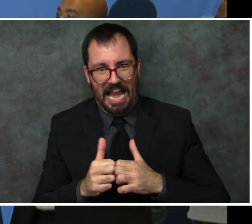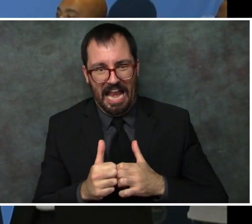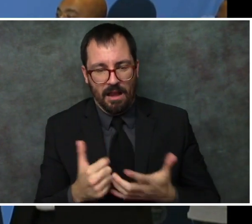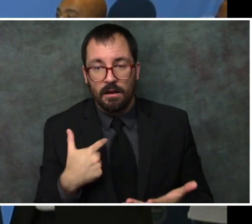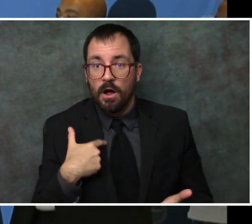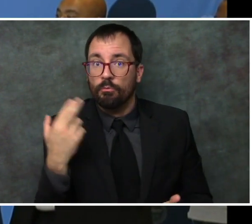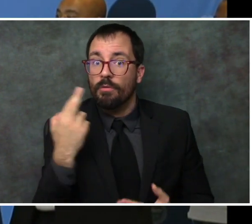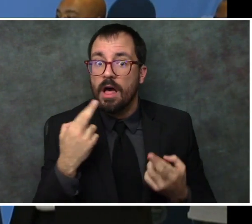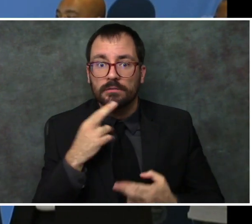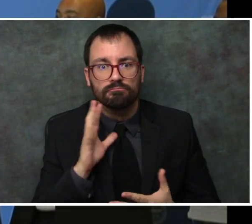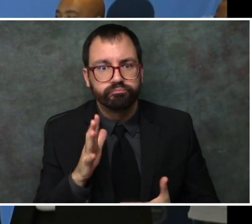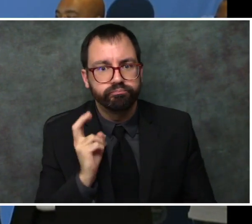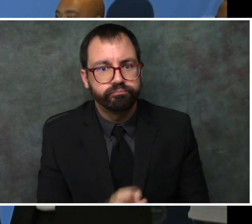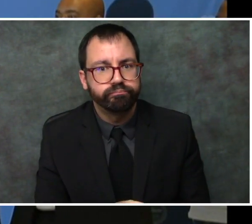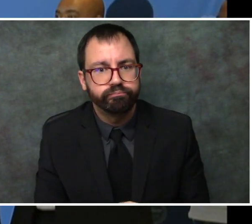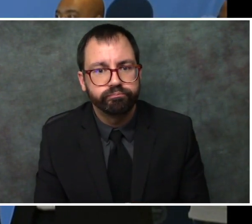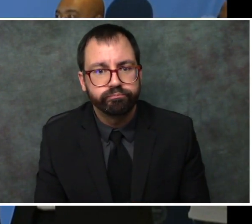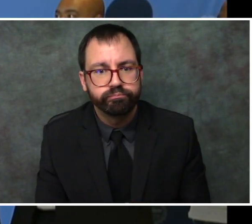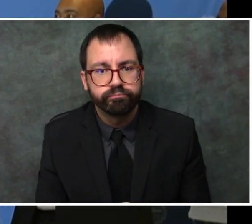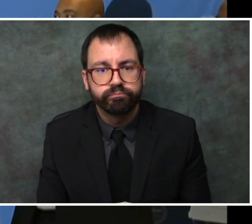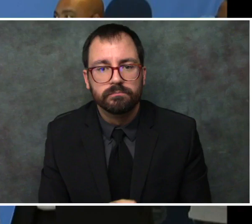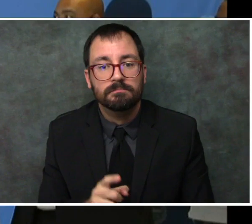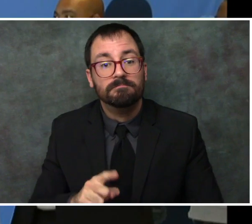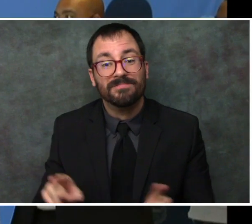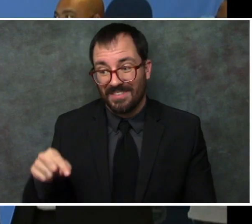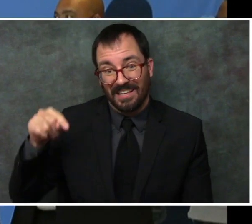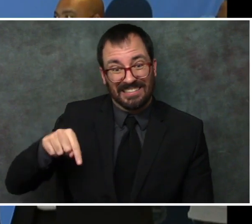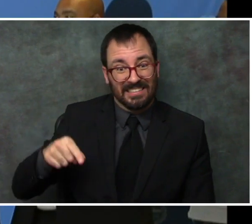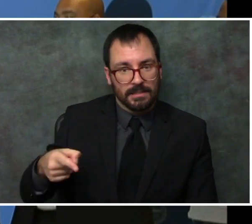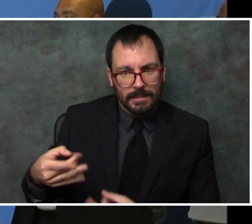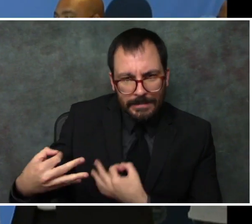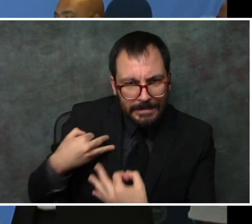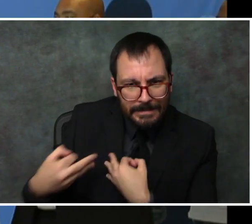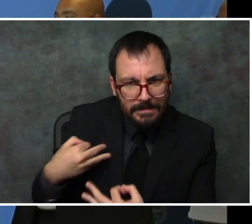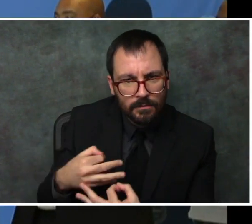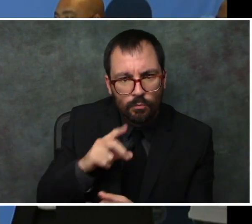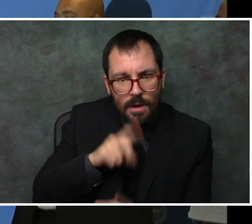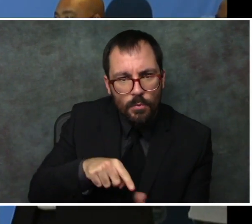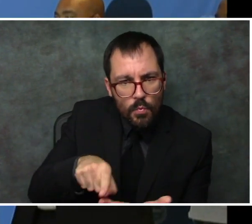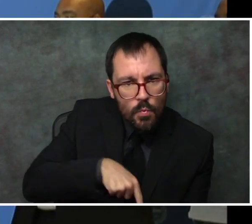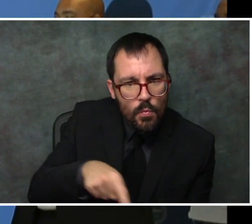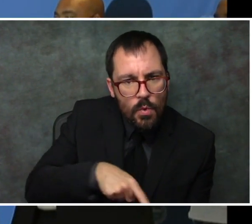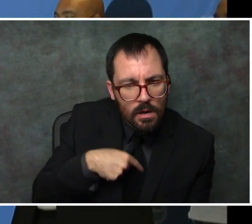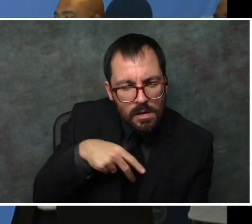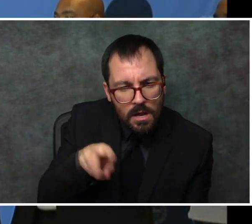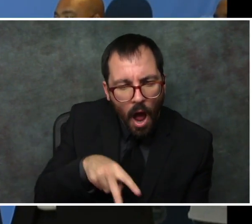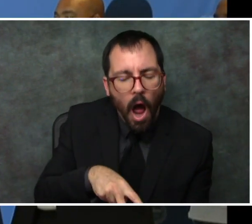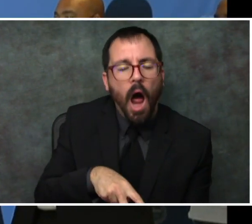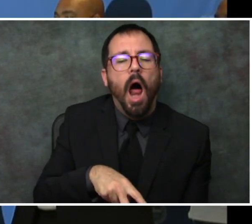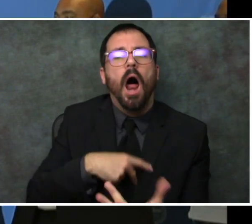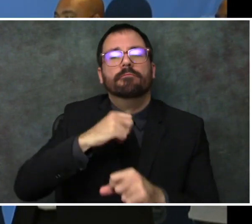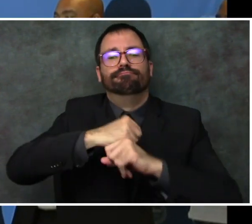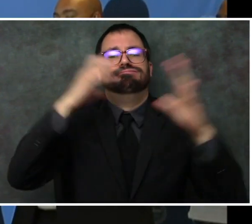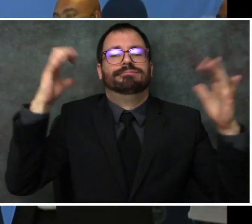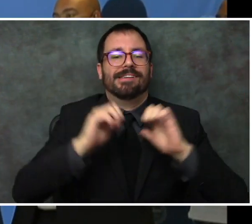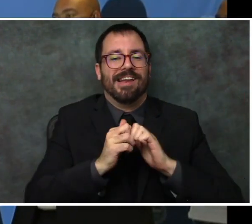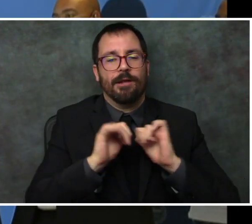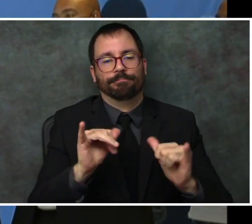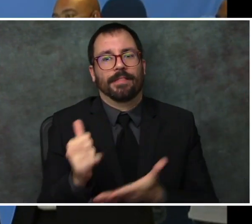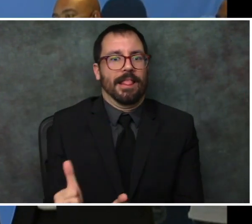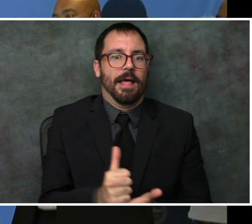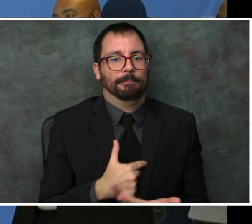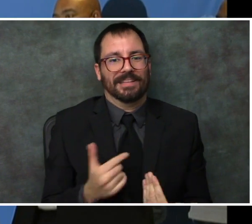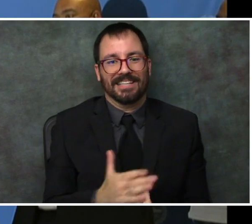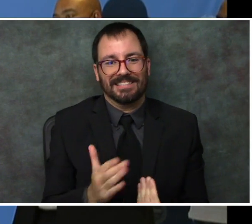of the recommendation easy, because there's accountability in the process. And I think if you are a police officer today, your